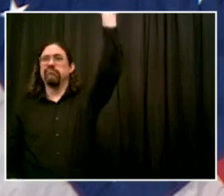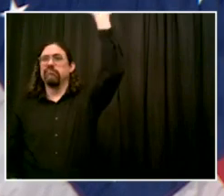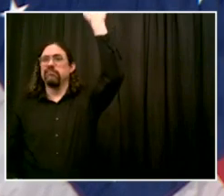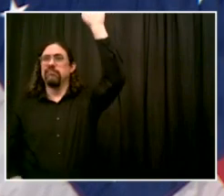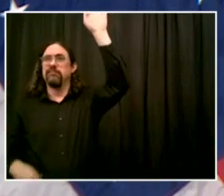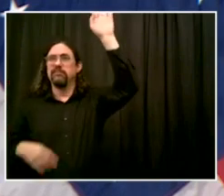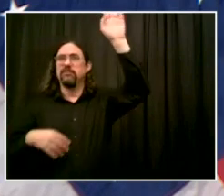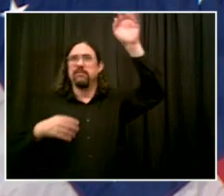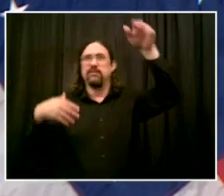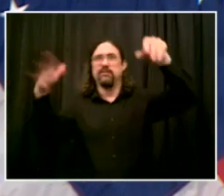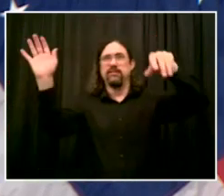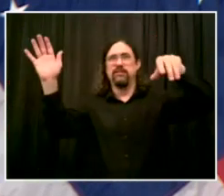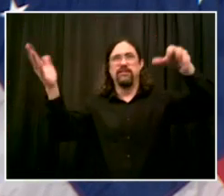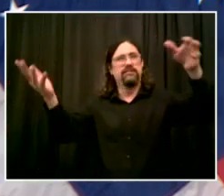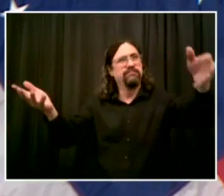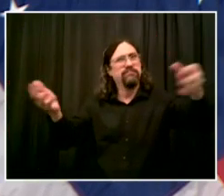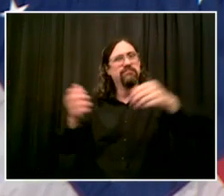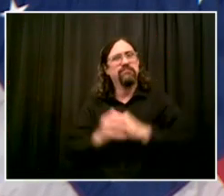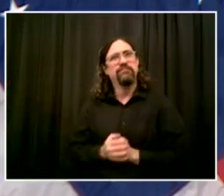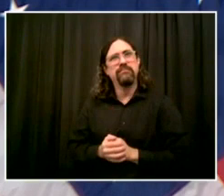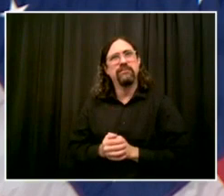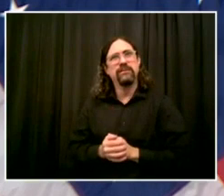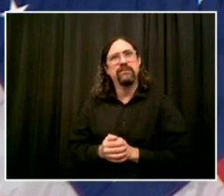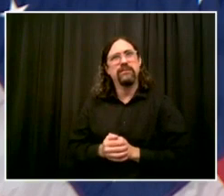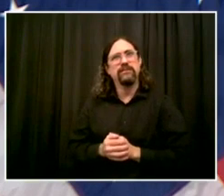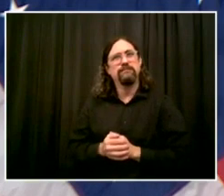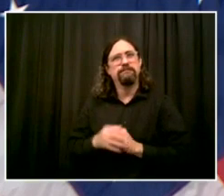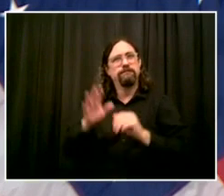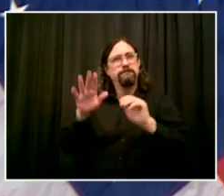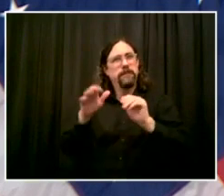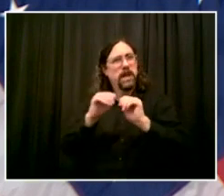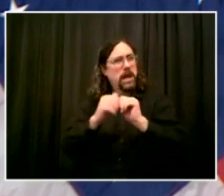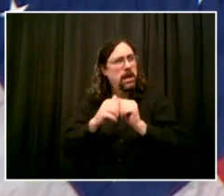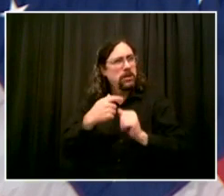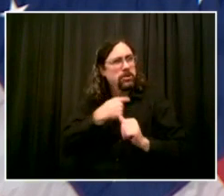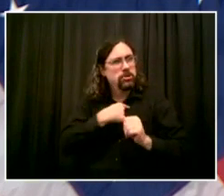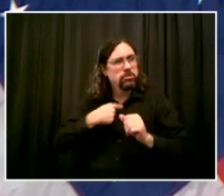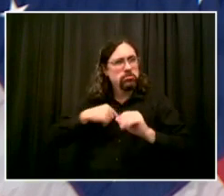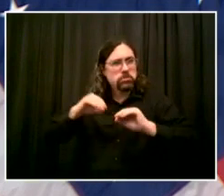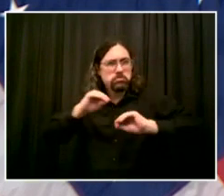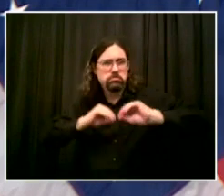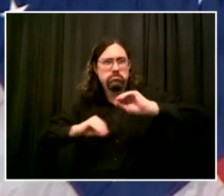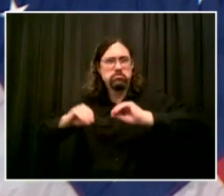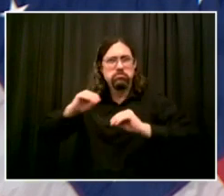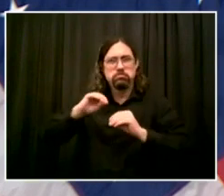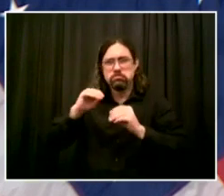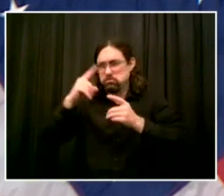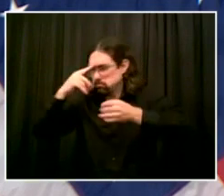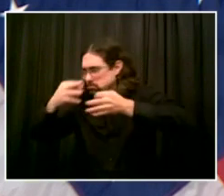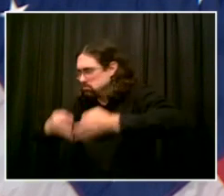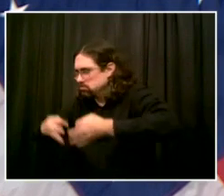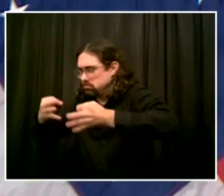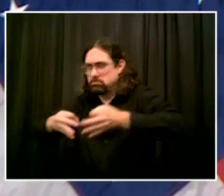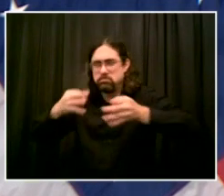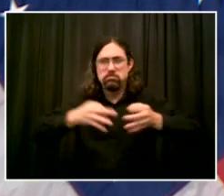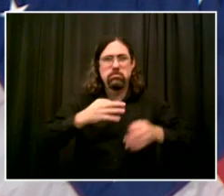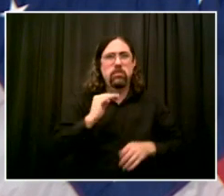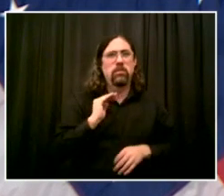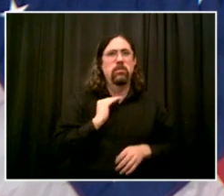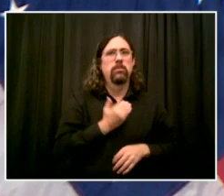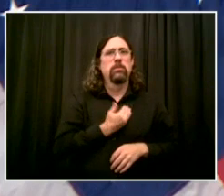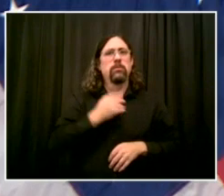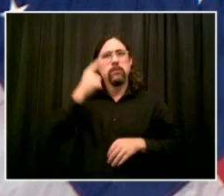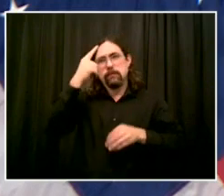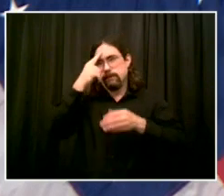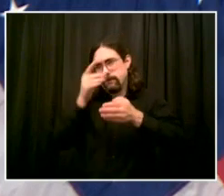all. It is a fluid situation, but what we need help with right now, and I want to look forward, not back, but all